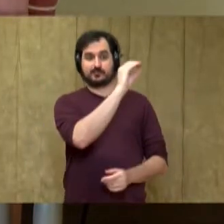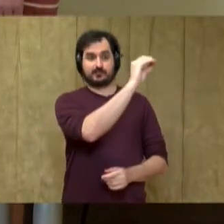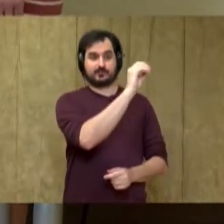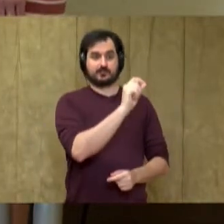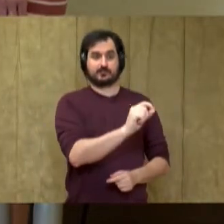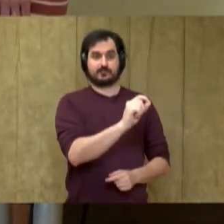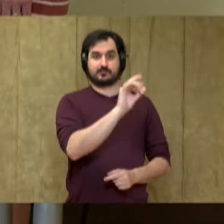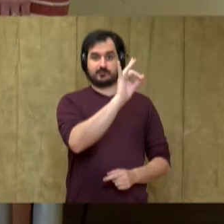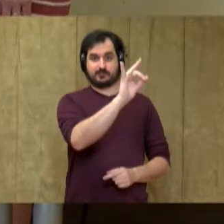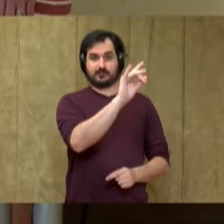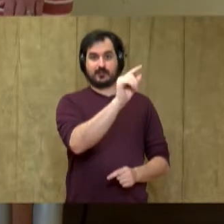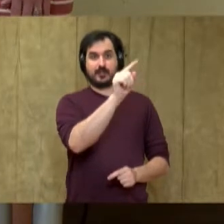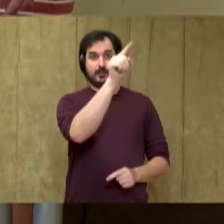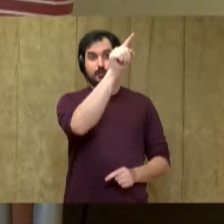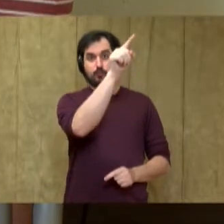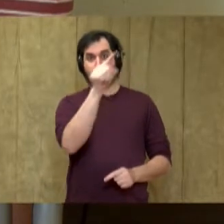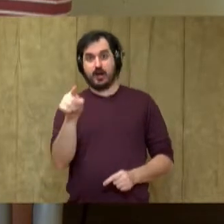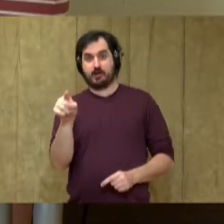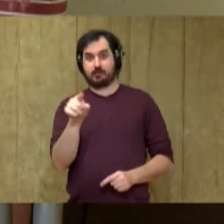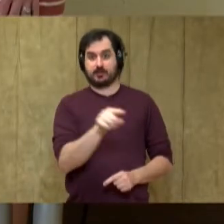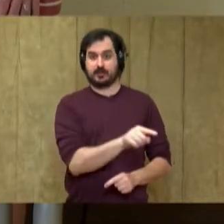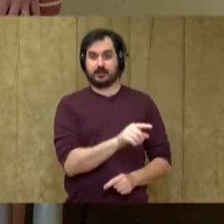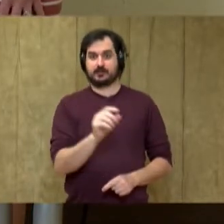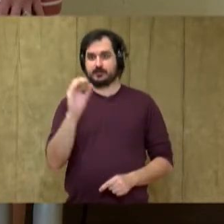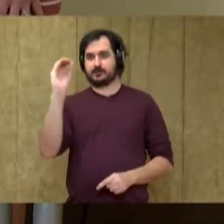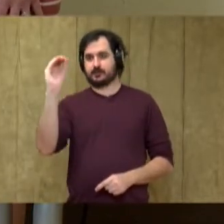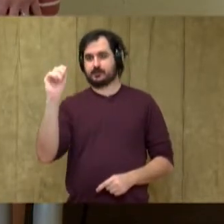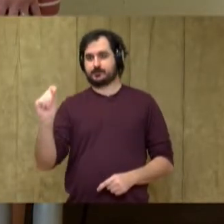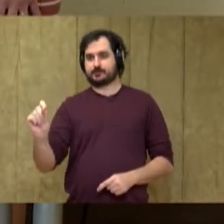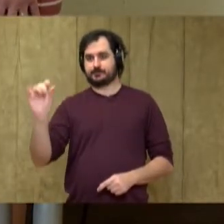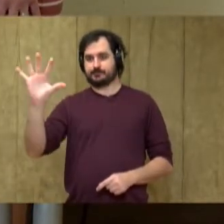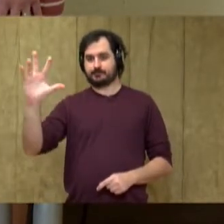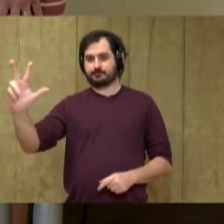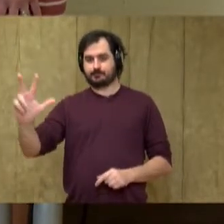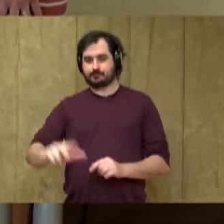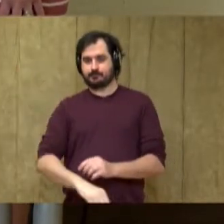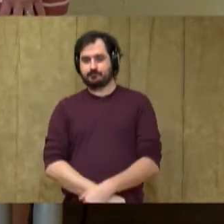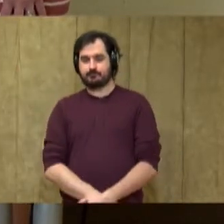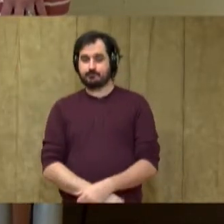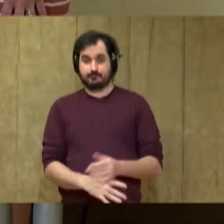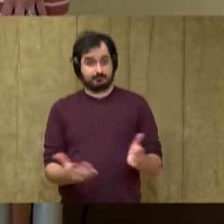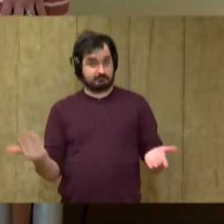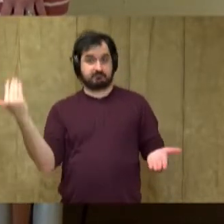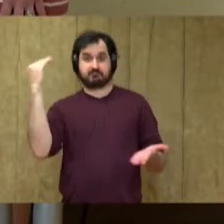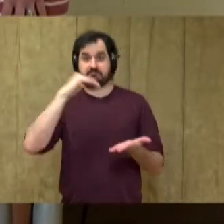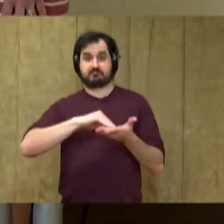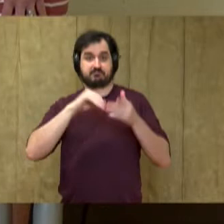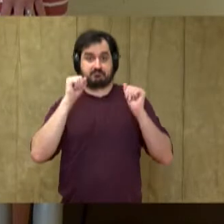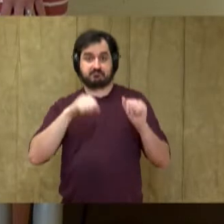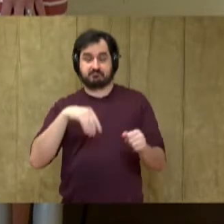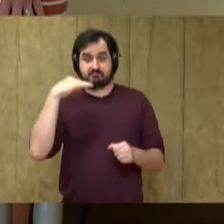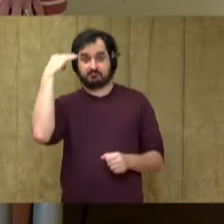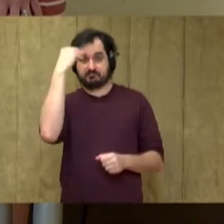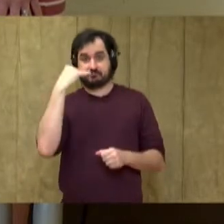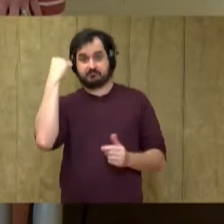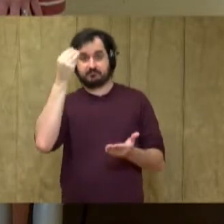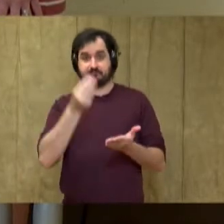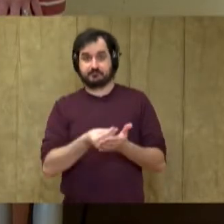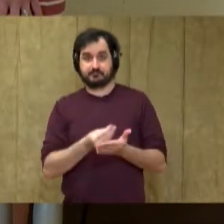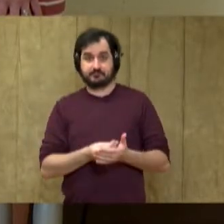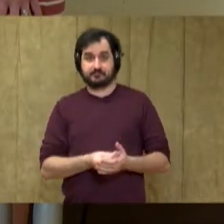53/100ths. And again, you could still think about money. If you had 8 dimes, how much money would you